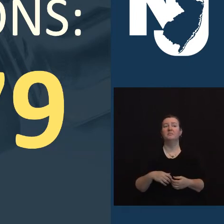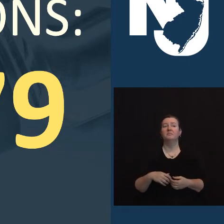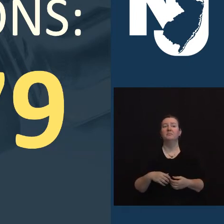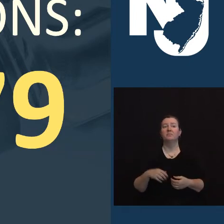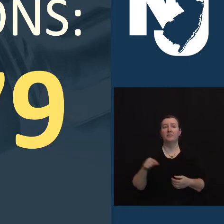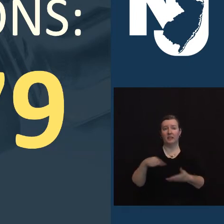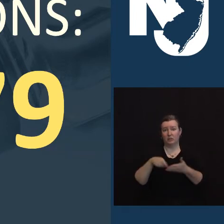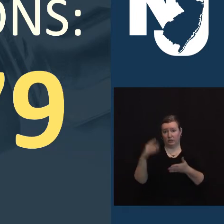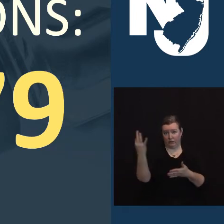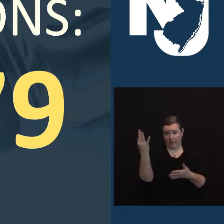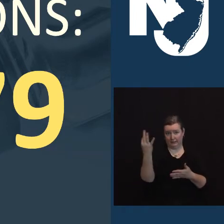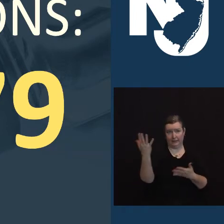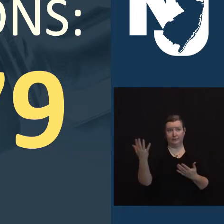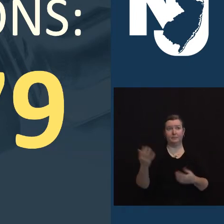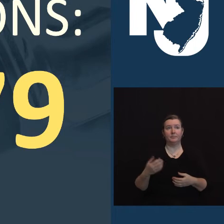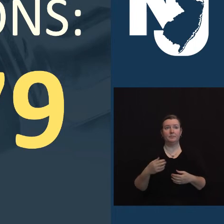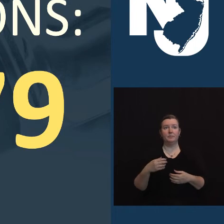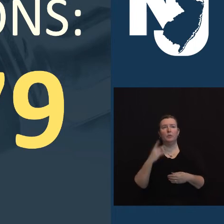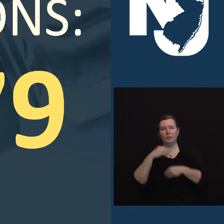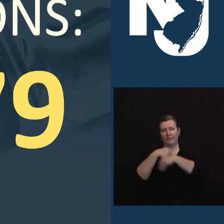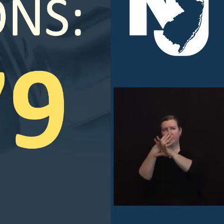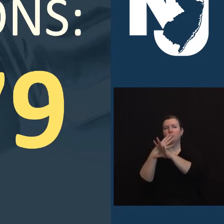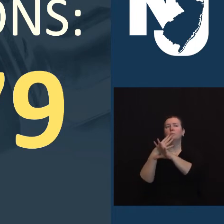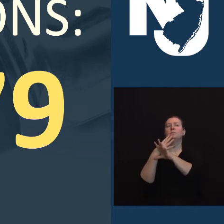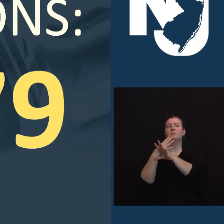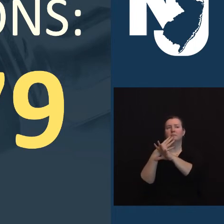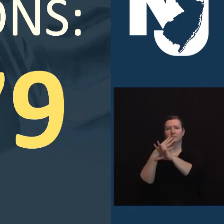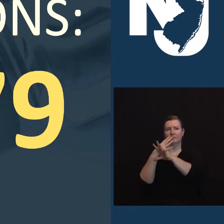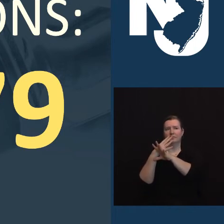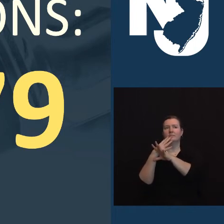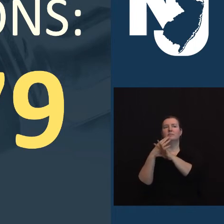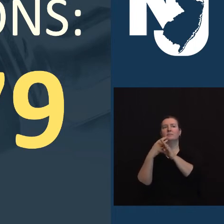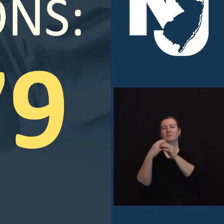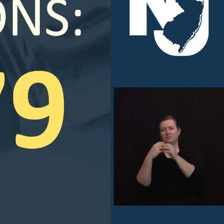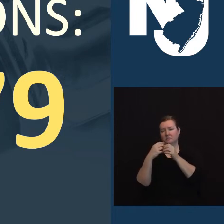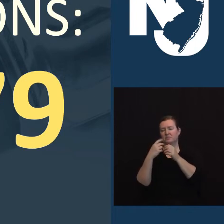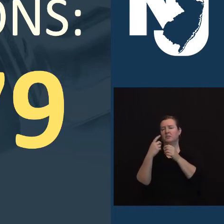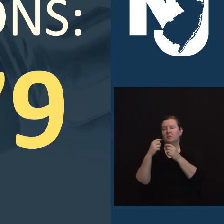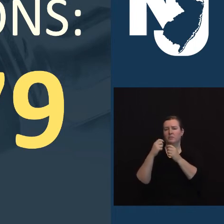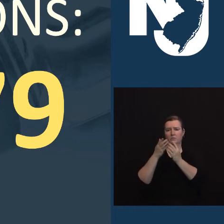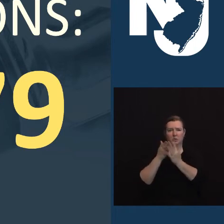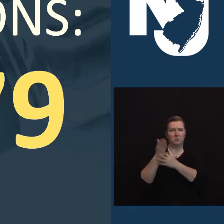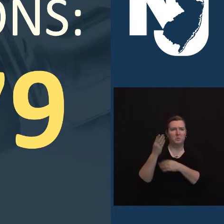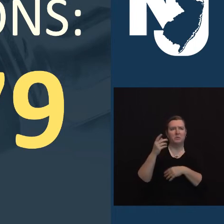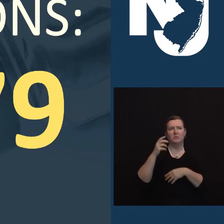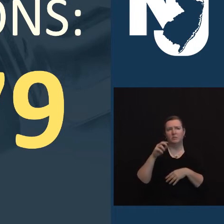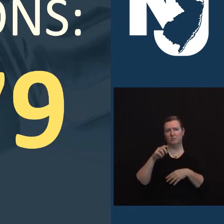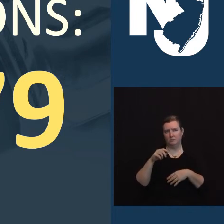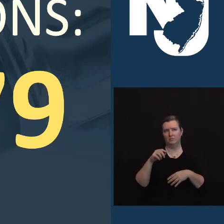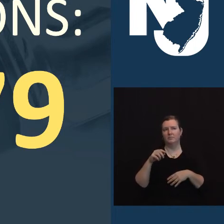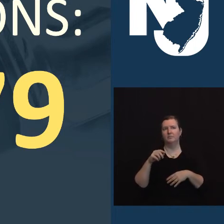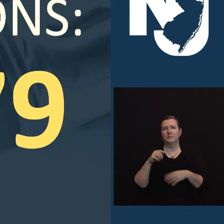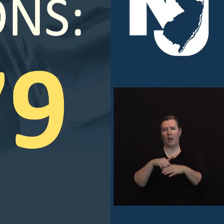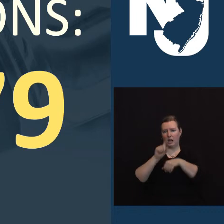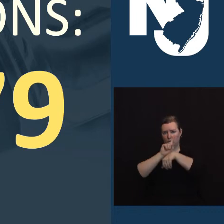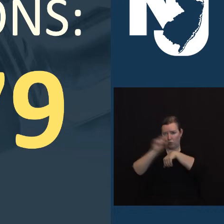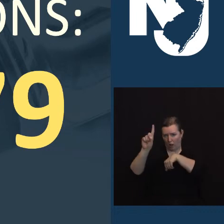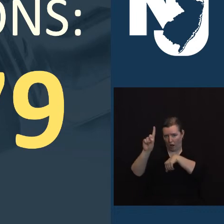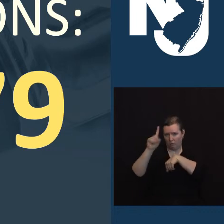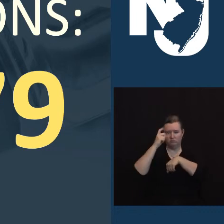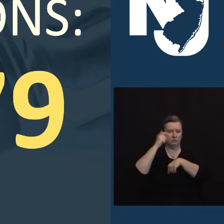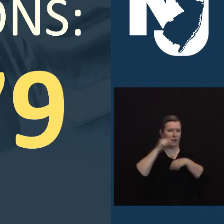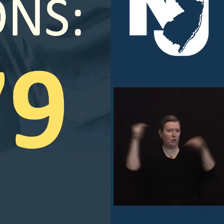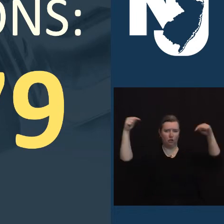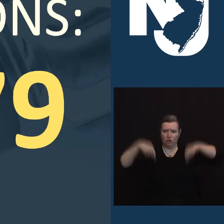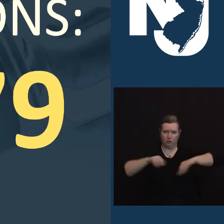virtually at 1 p.m. unless you hear otherwise. We'll be welcoming Dr. Marcela Nunez Smith, the chairwoman of the White